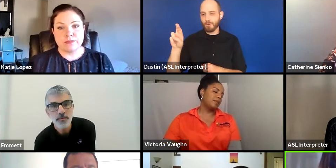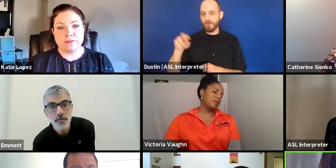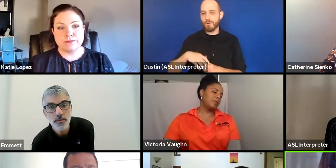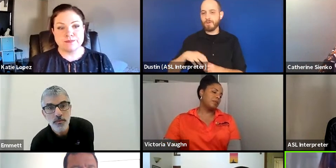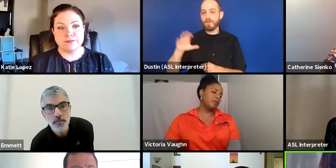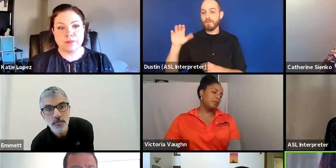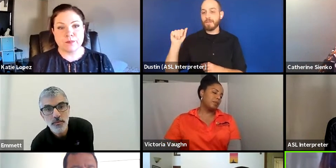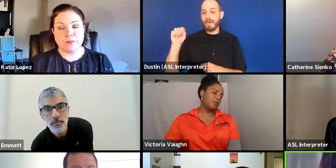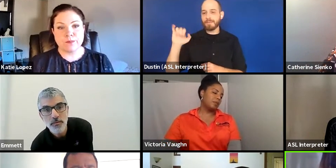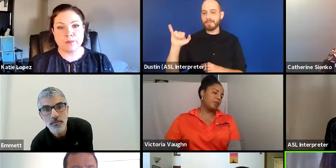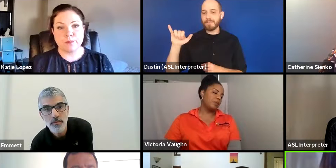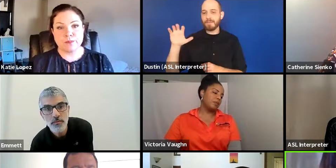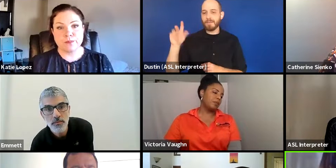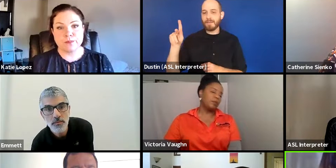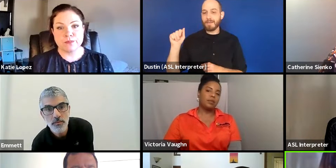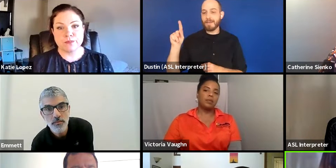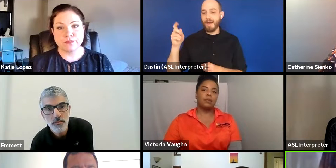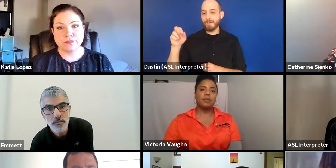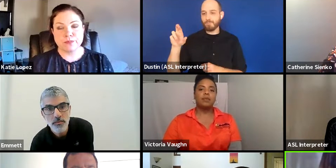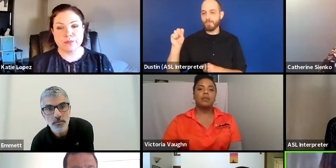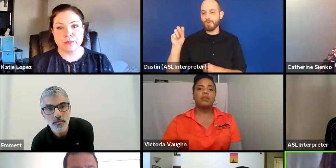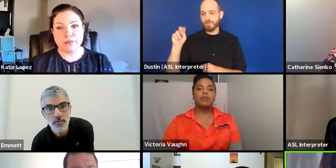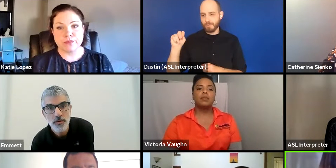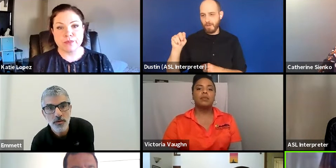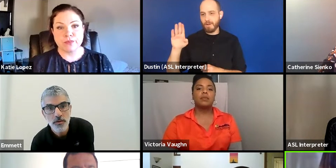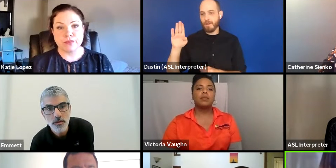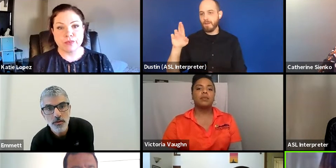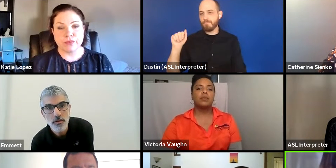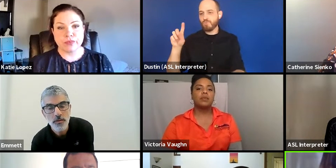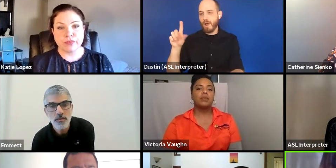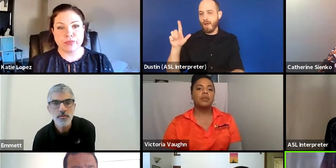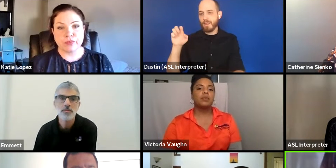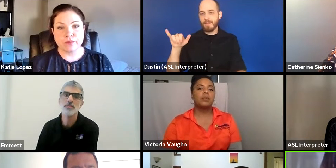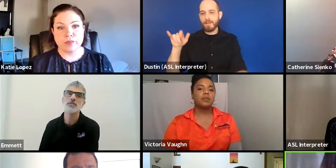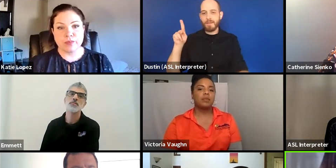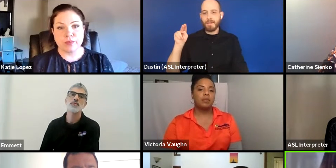Casey Casperson, Bradley Noel,